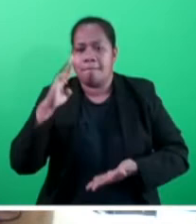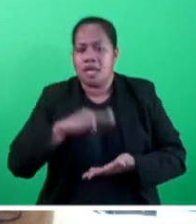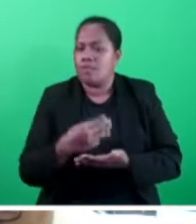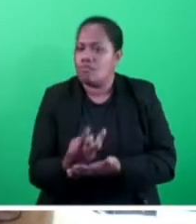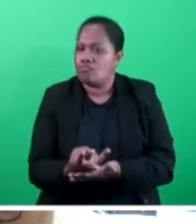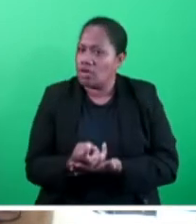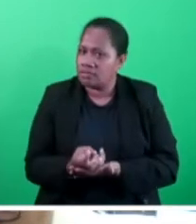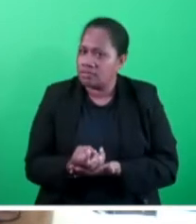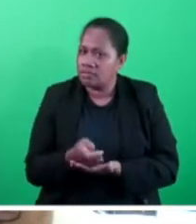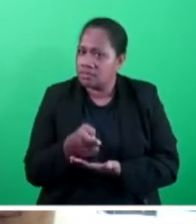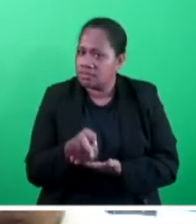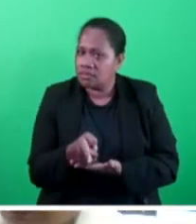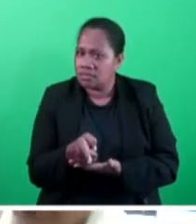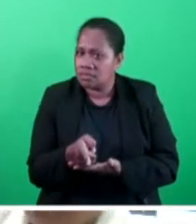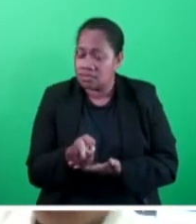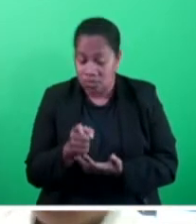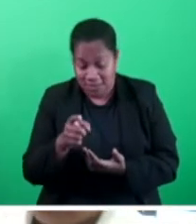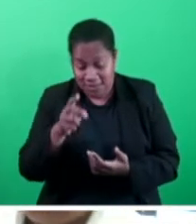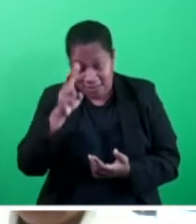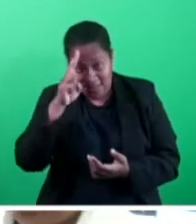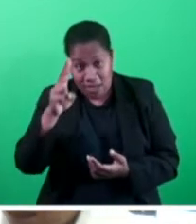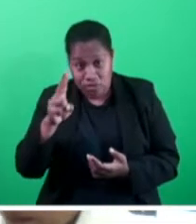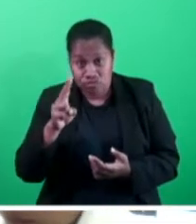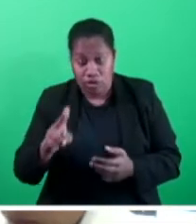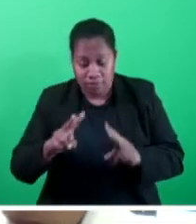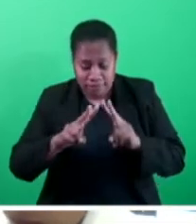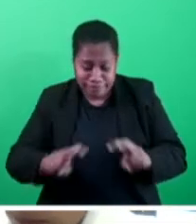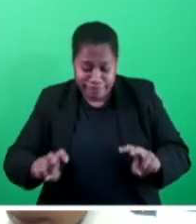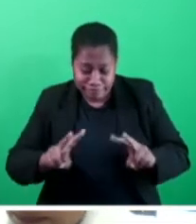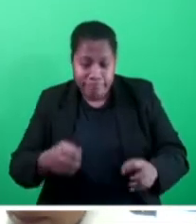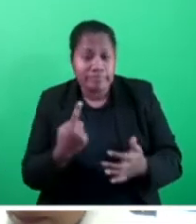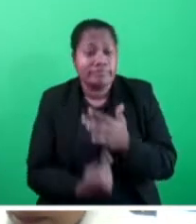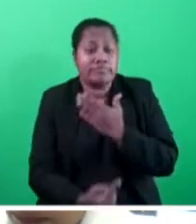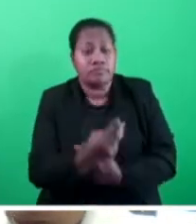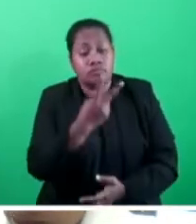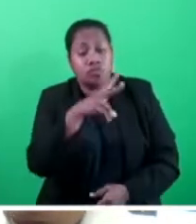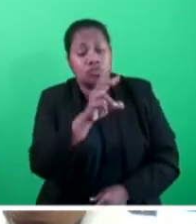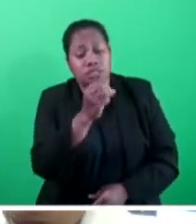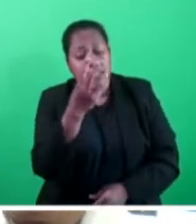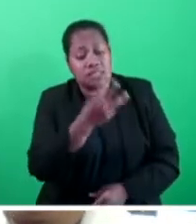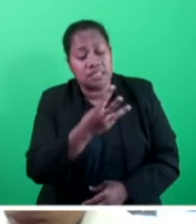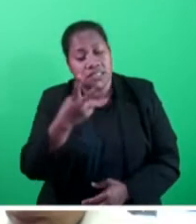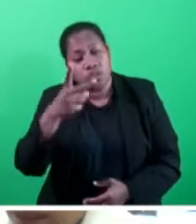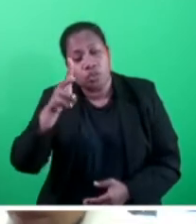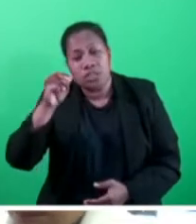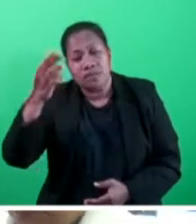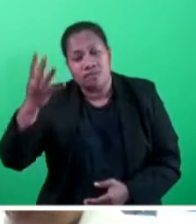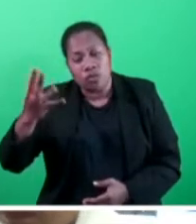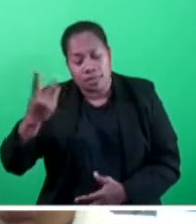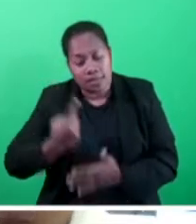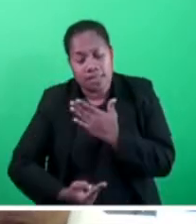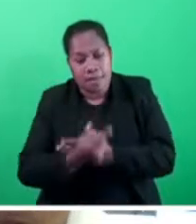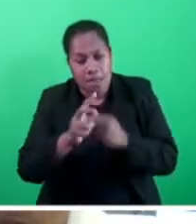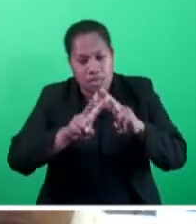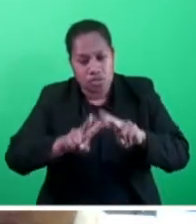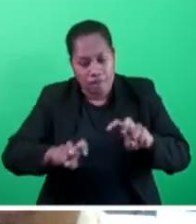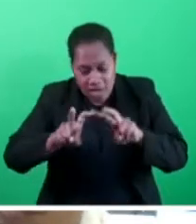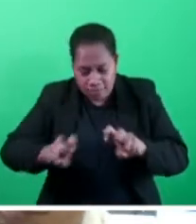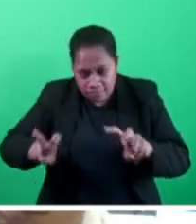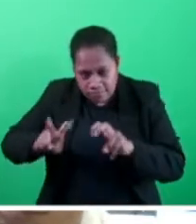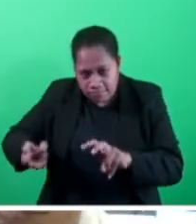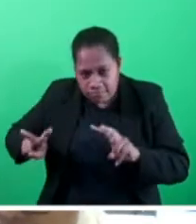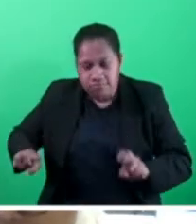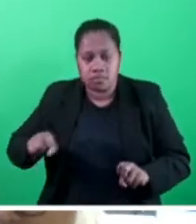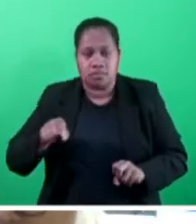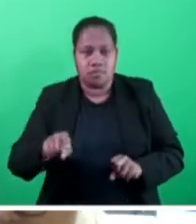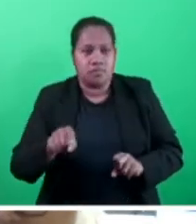whereby a national survey was conducted in 2013 and 2014. This resulted in a minimum wage